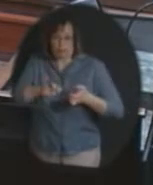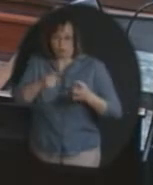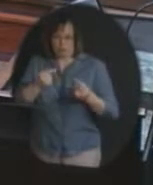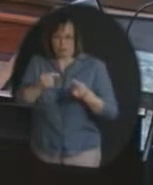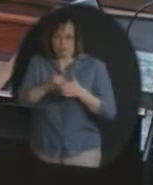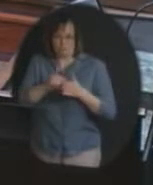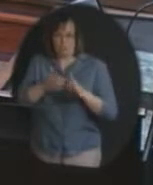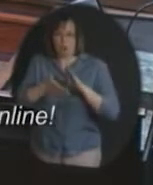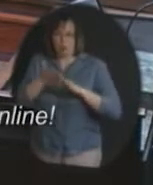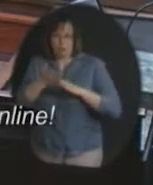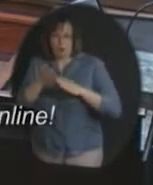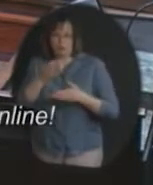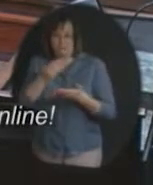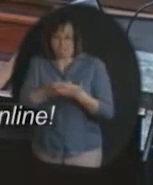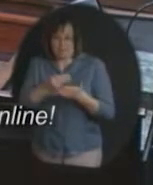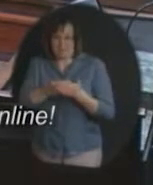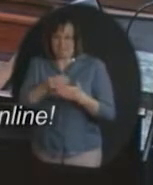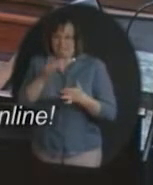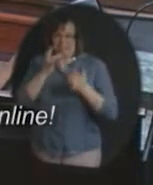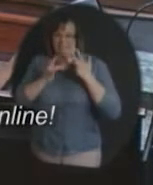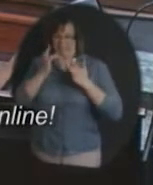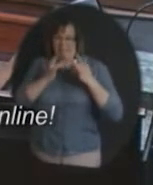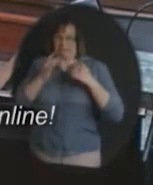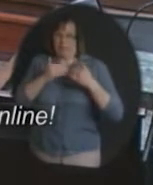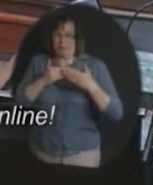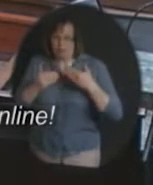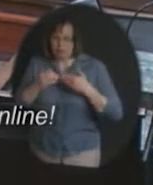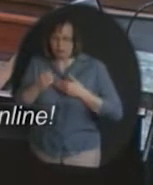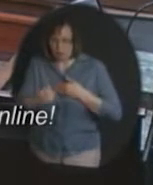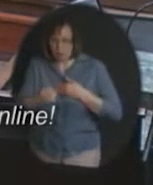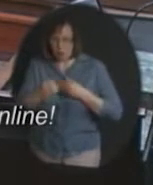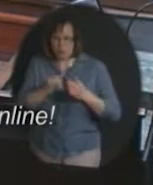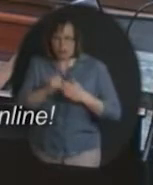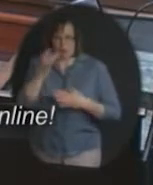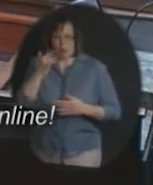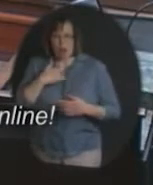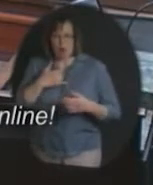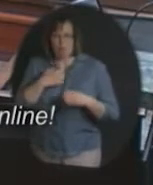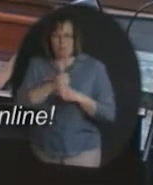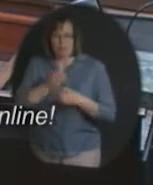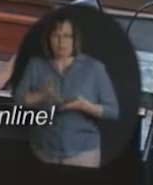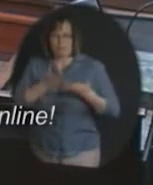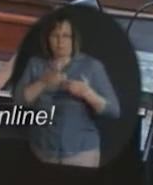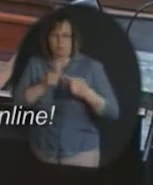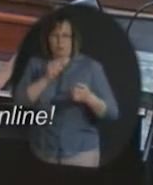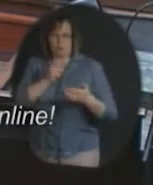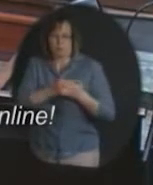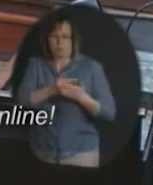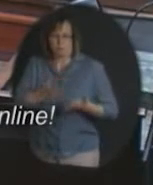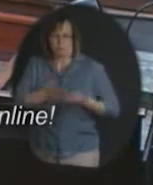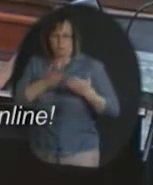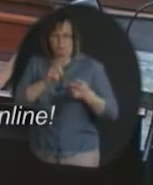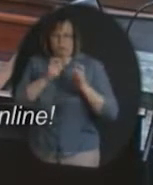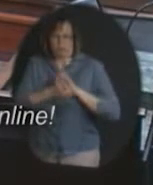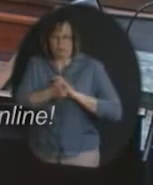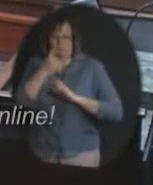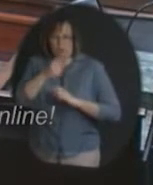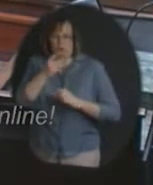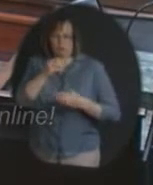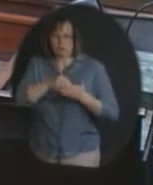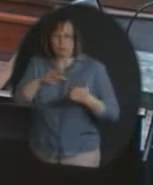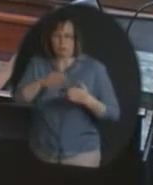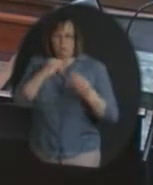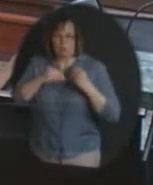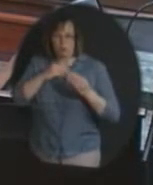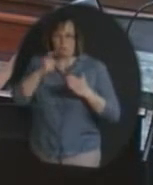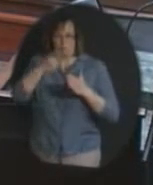operating fund, which is pretty skimpy anyway. So that's why I would make the motion to approve the proposed changes for student and meal prices